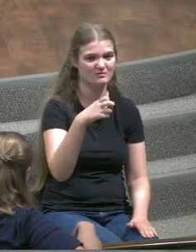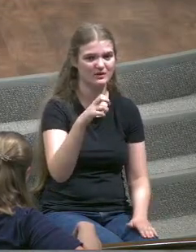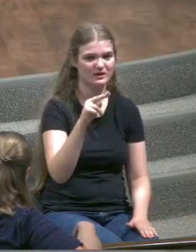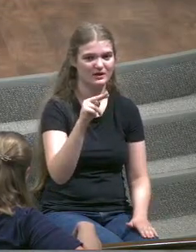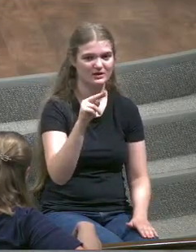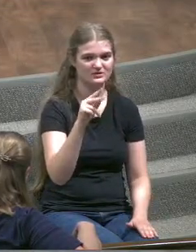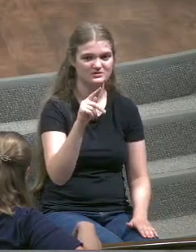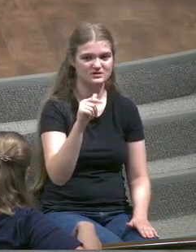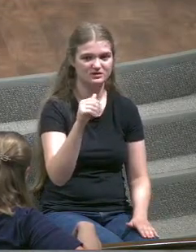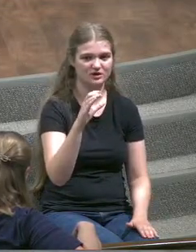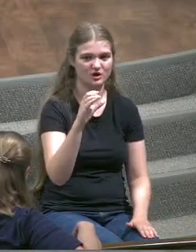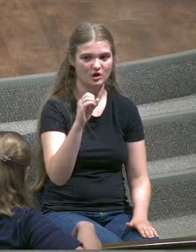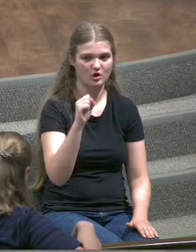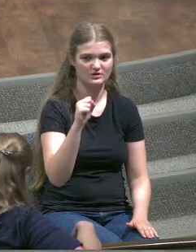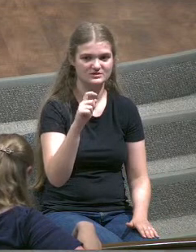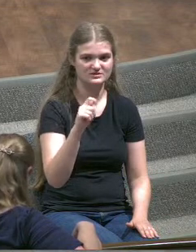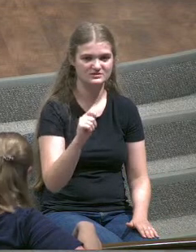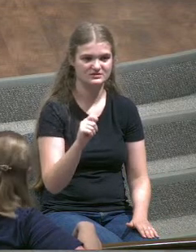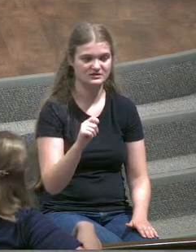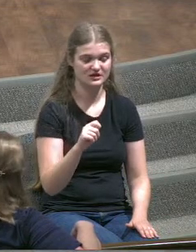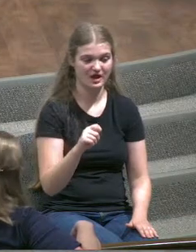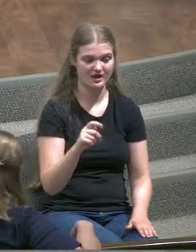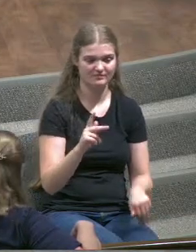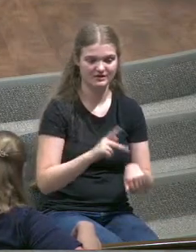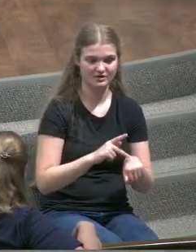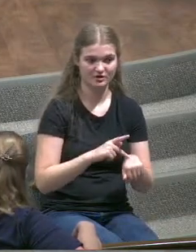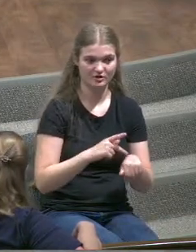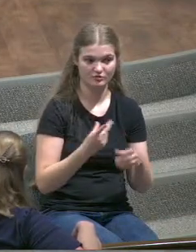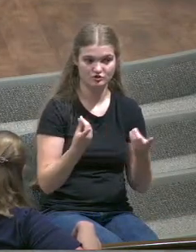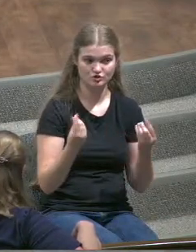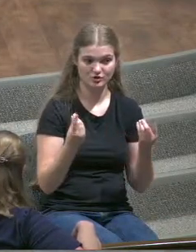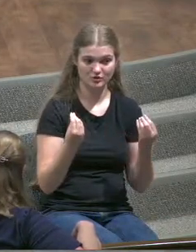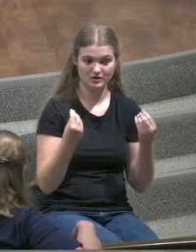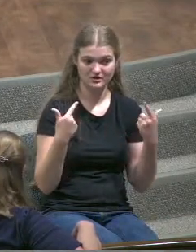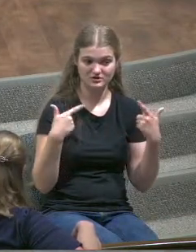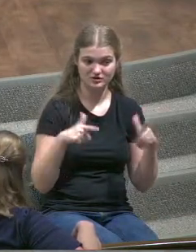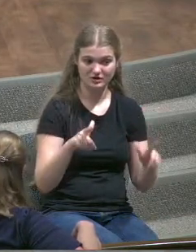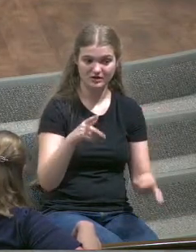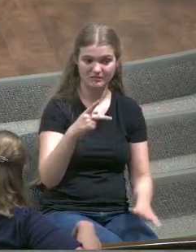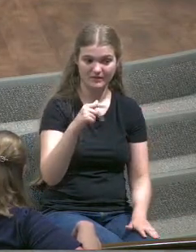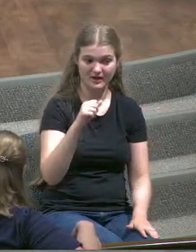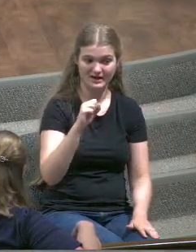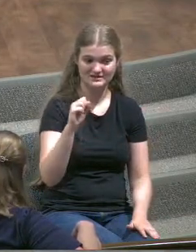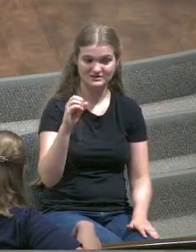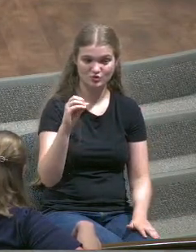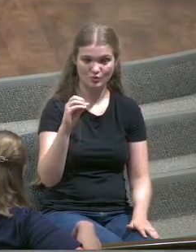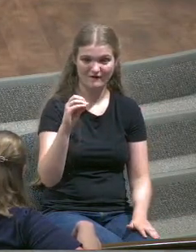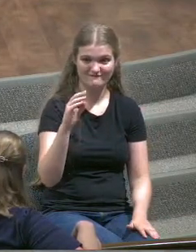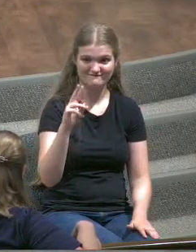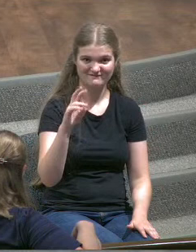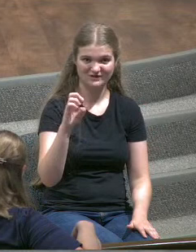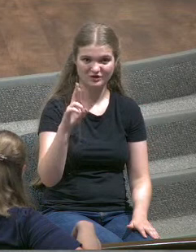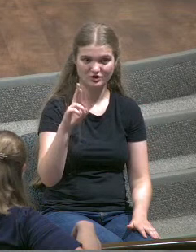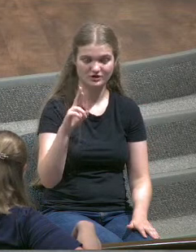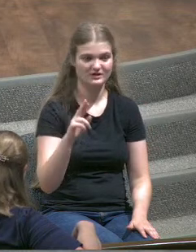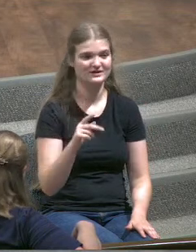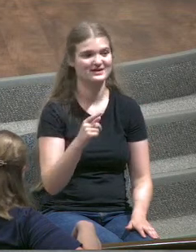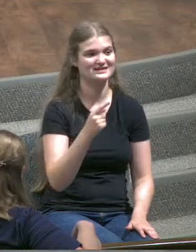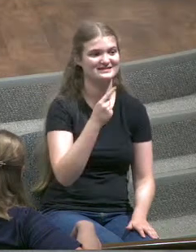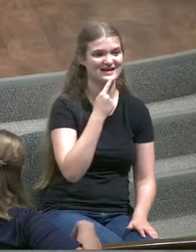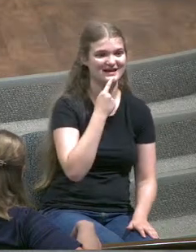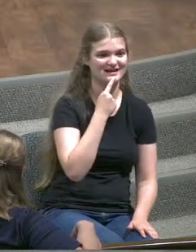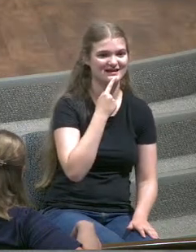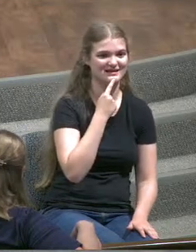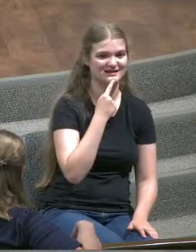after Passover. And what was Peter doing around Passover? Peter was telling everybody who listened to him, I don't have any idea who